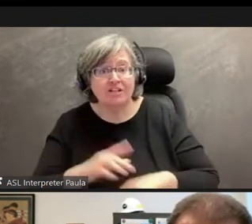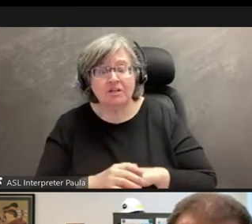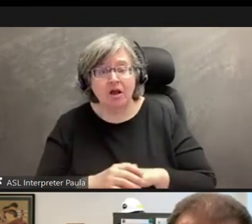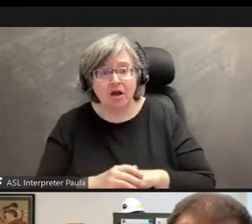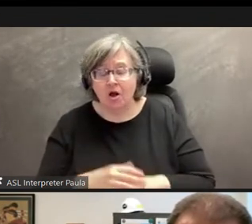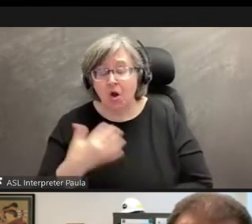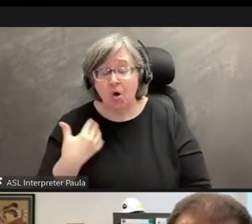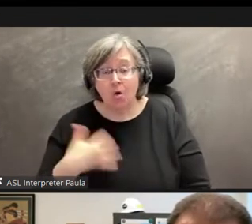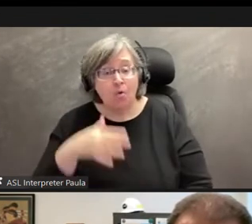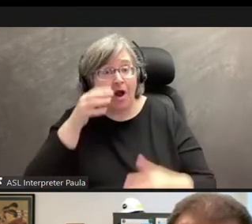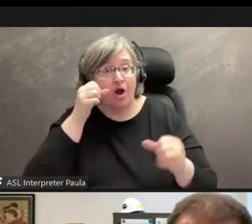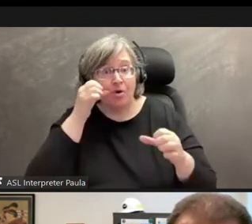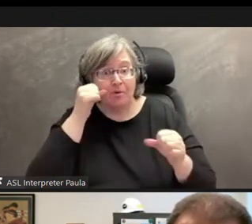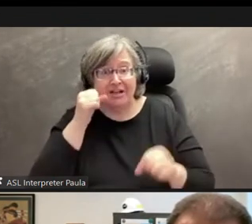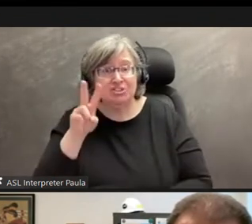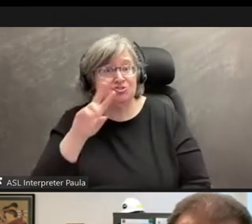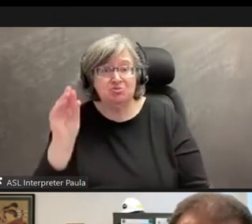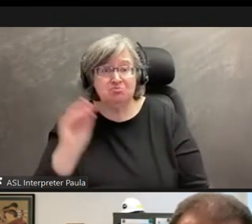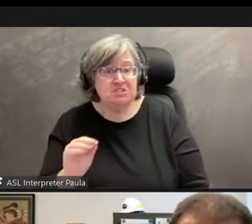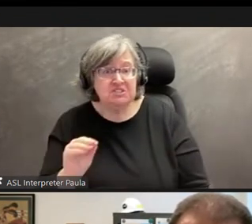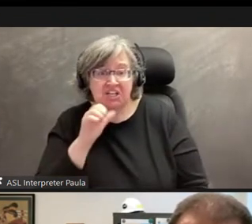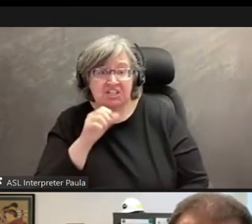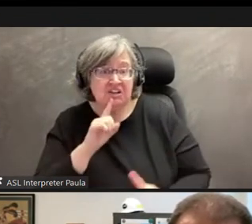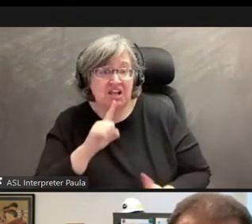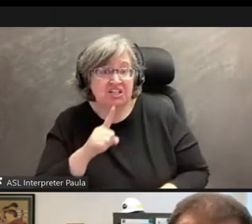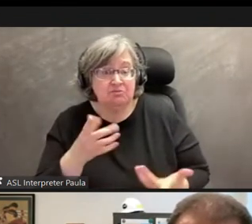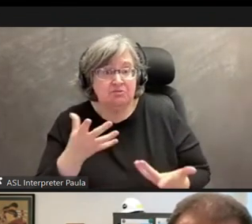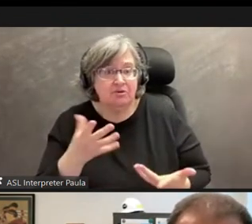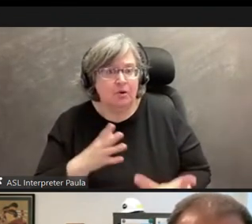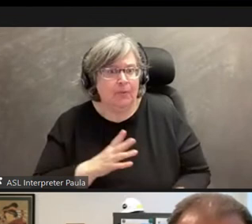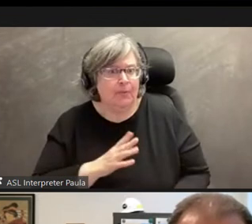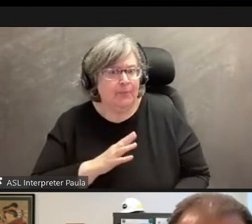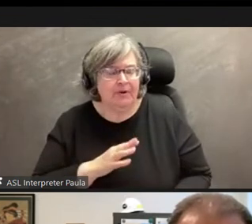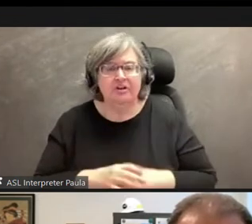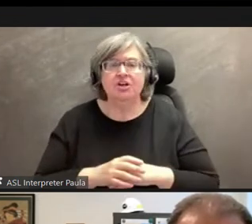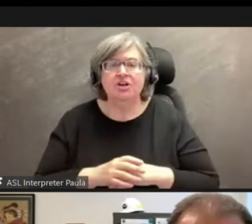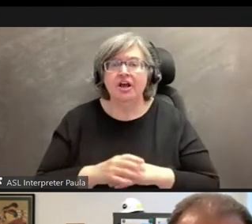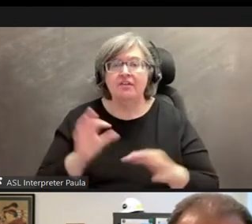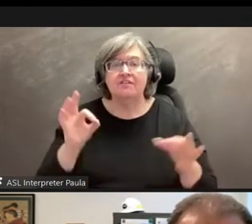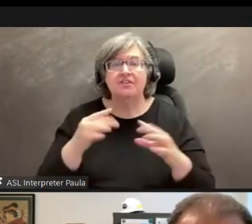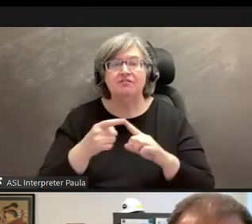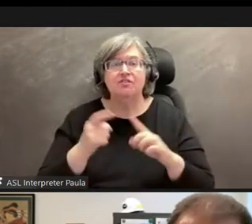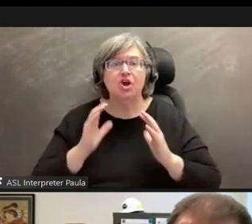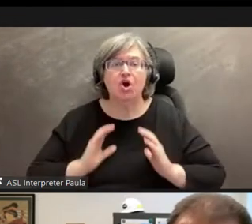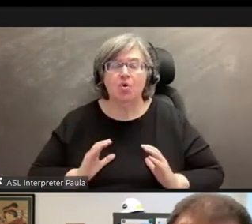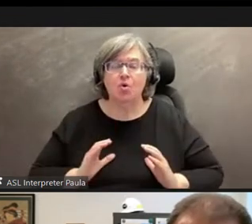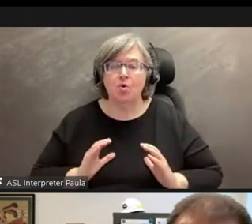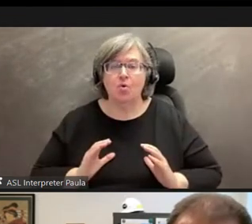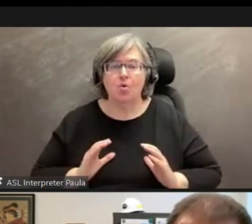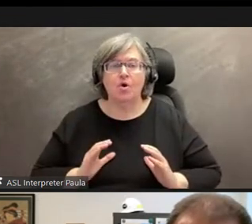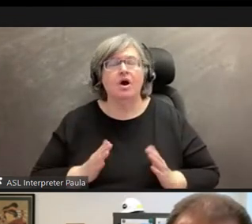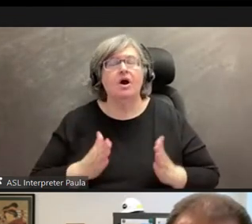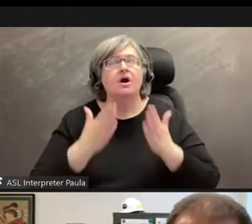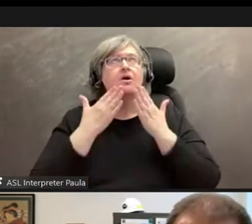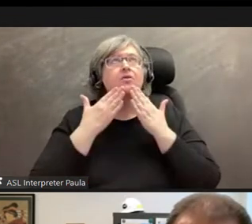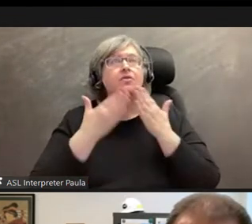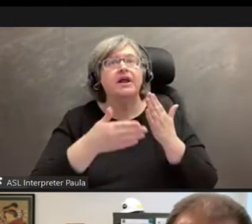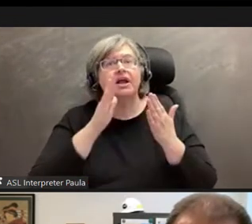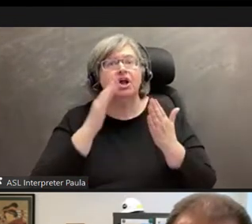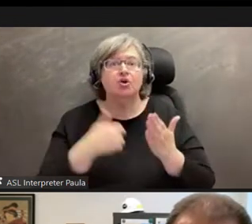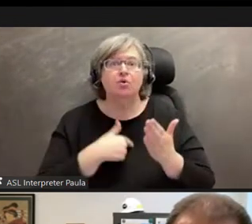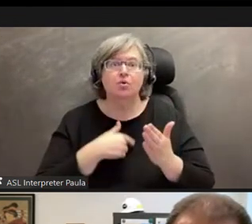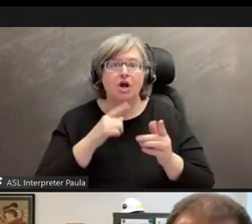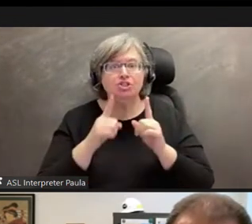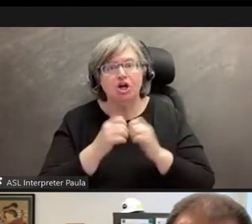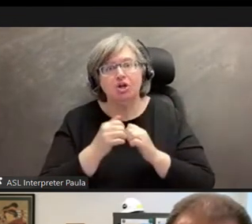Absolutely amazing. So thrilled about it. And the feedback from the customers is, thank God we're talking